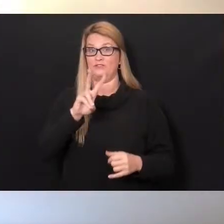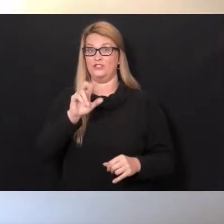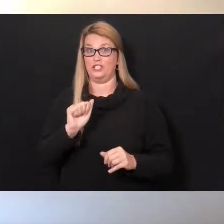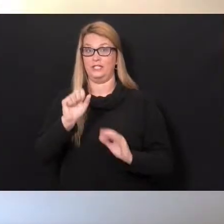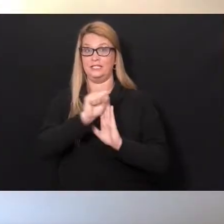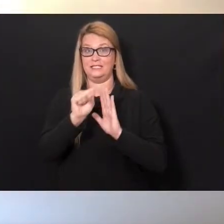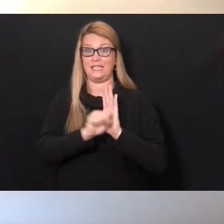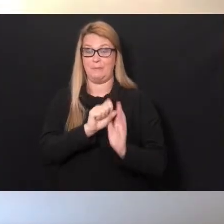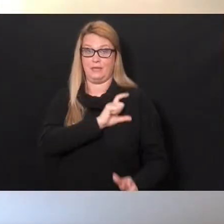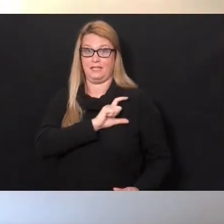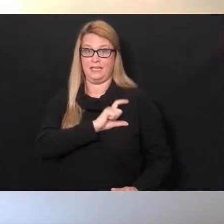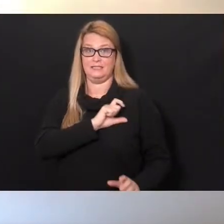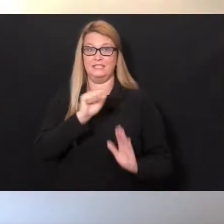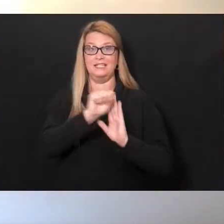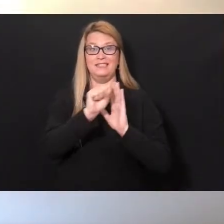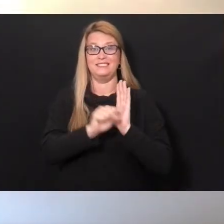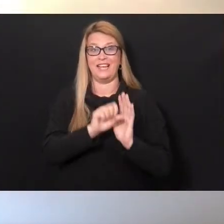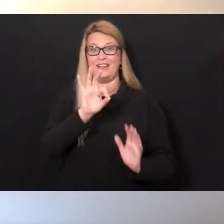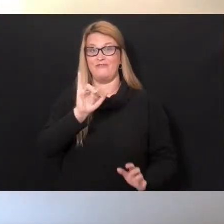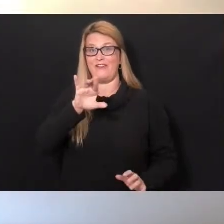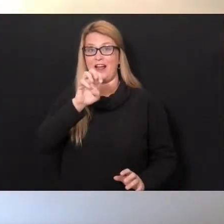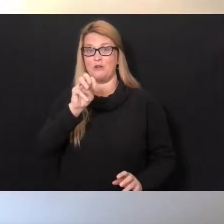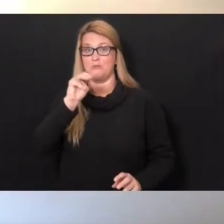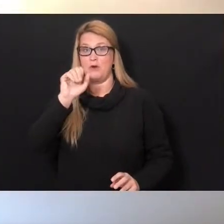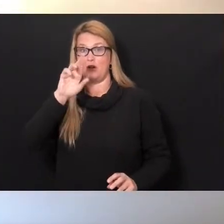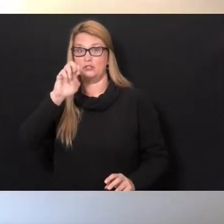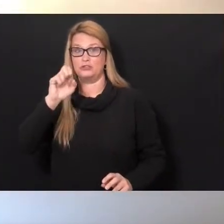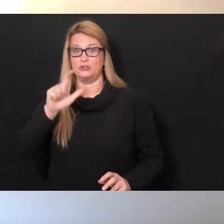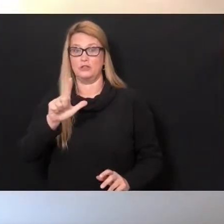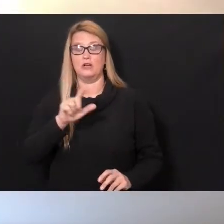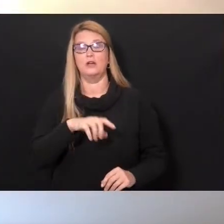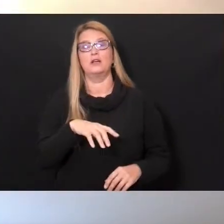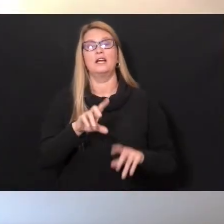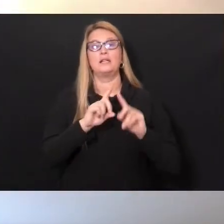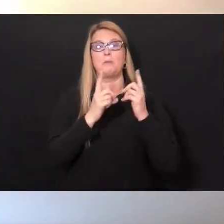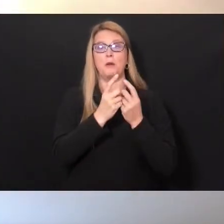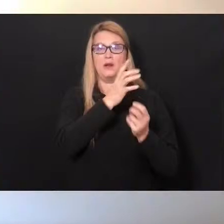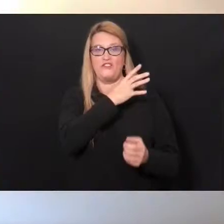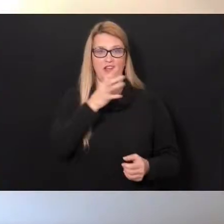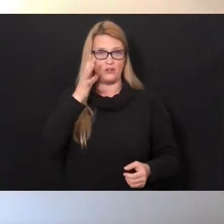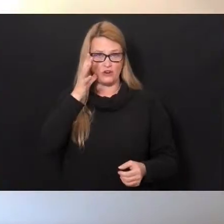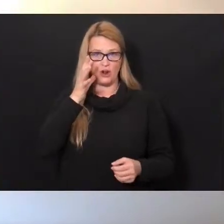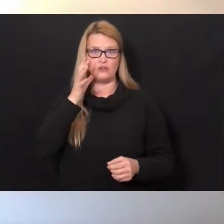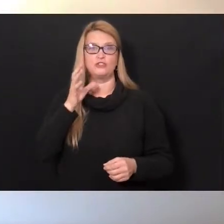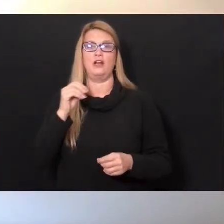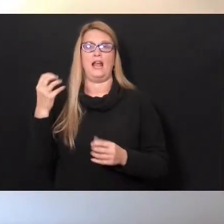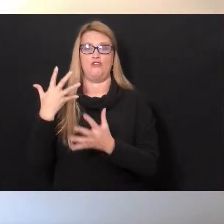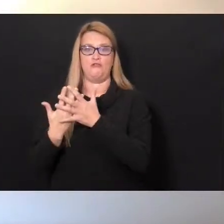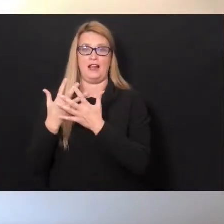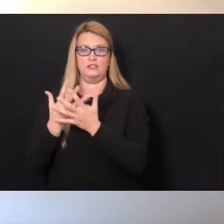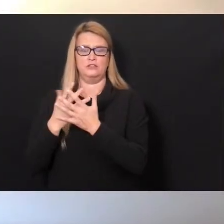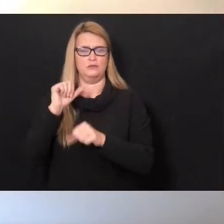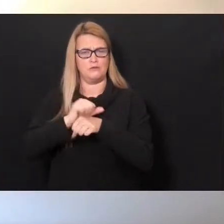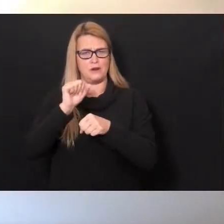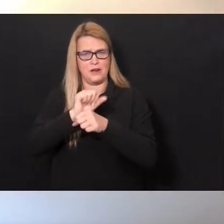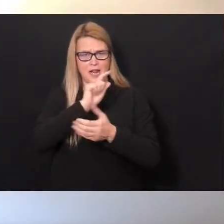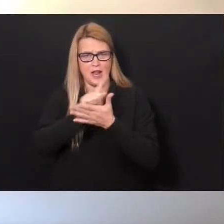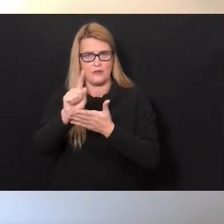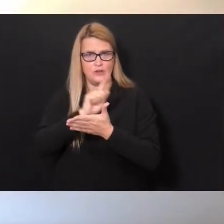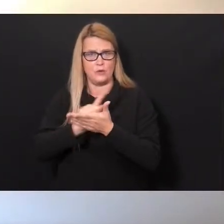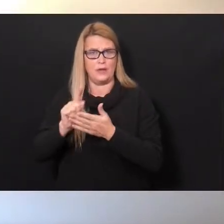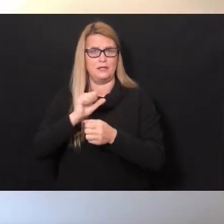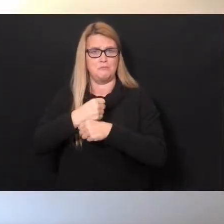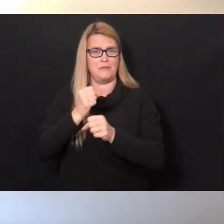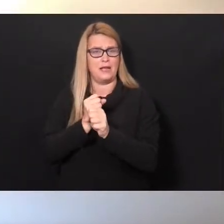Fire Marshals, Department of Agriculture, and Division of Corrections work hard with us each week to make sure that we get